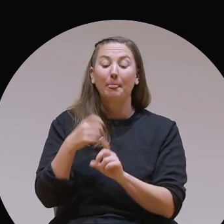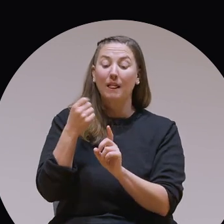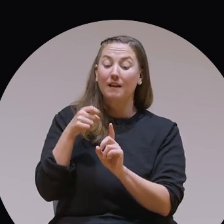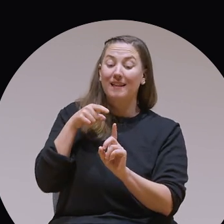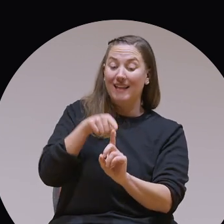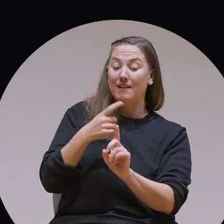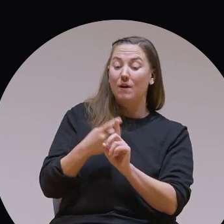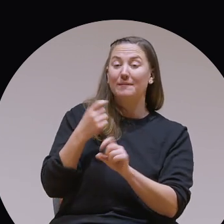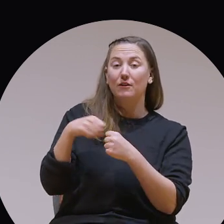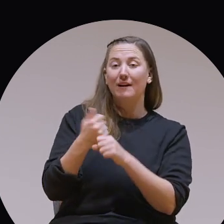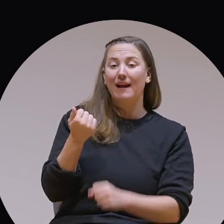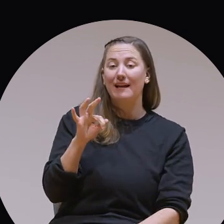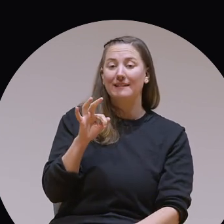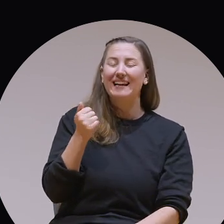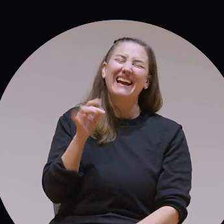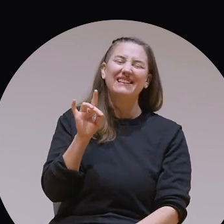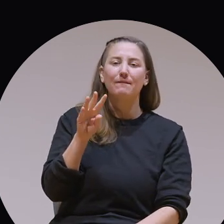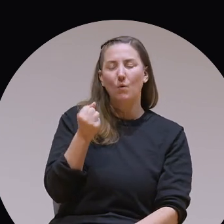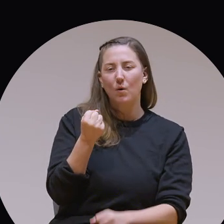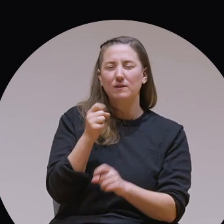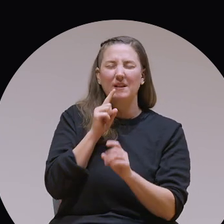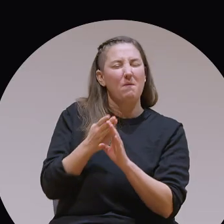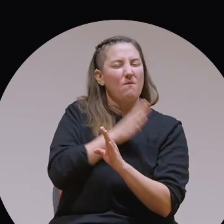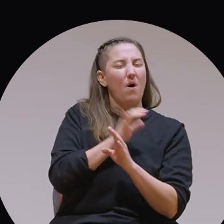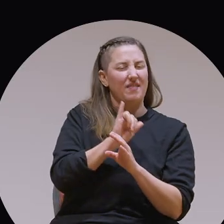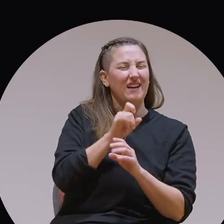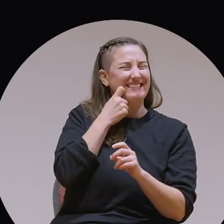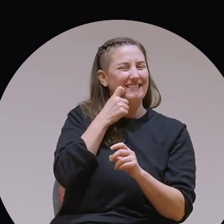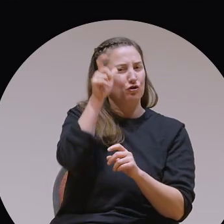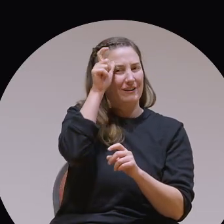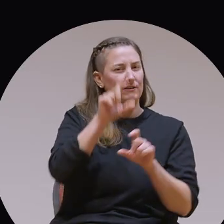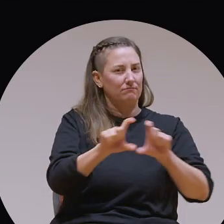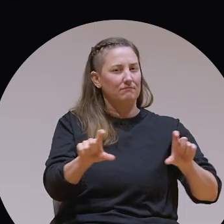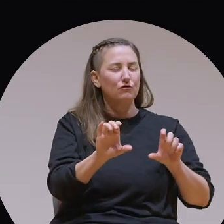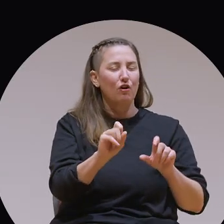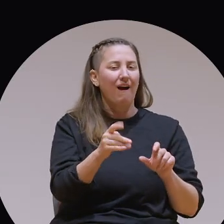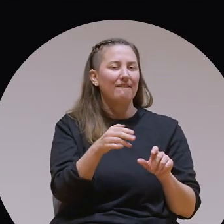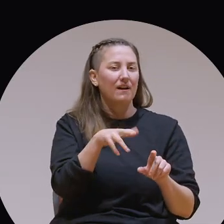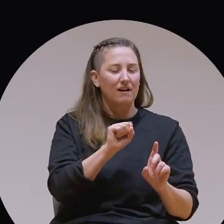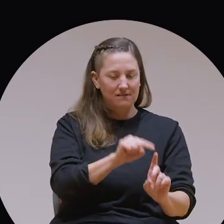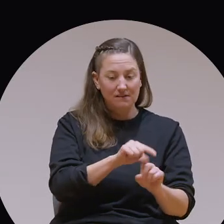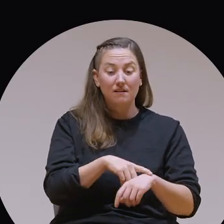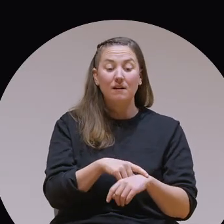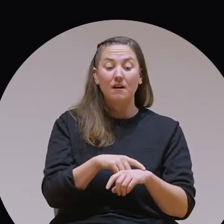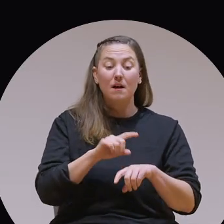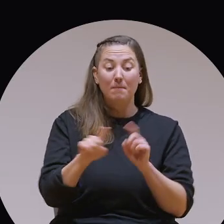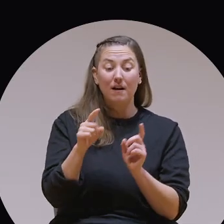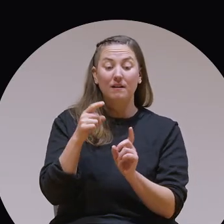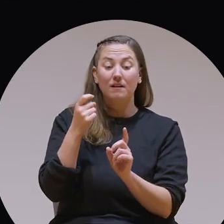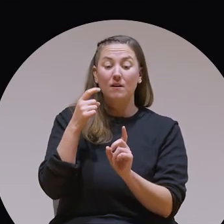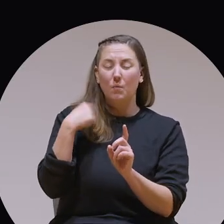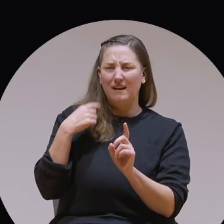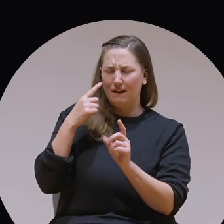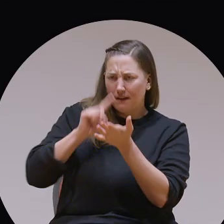the 1840s, a little earlier than the Tarsus sarcophagus. And it found its way to the Met through a circuitous route.